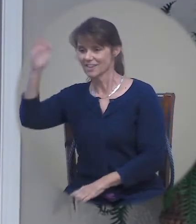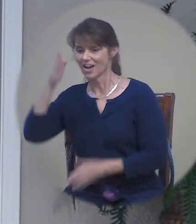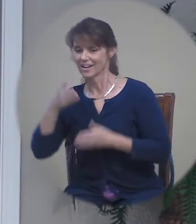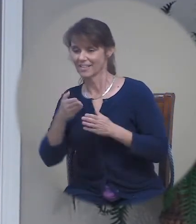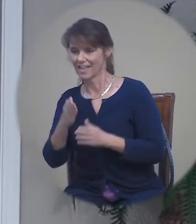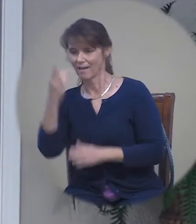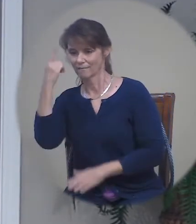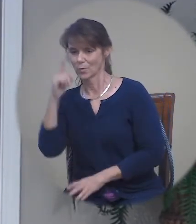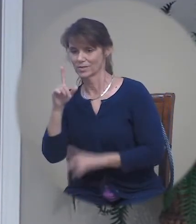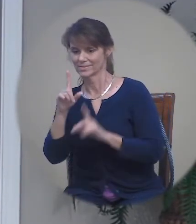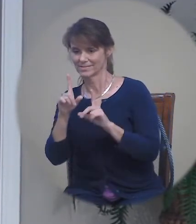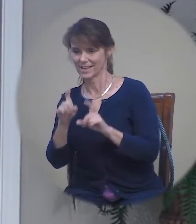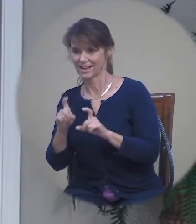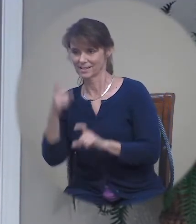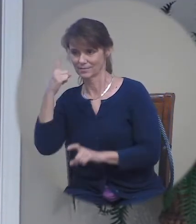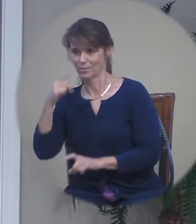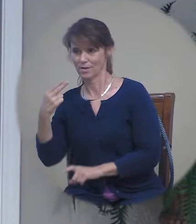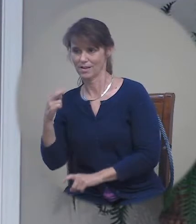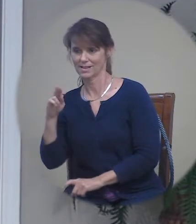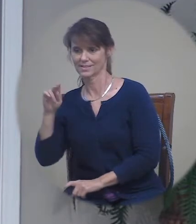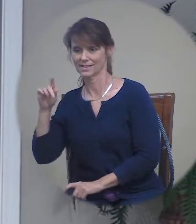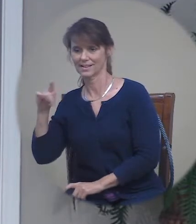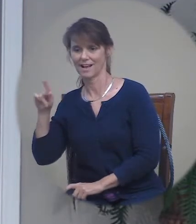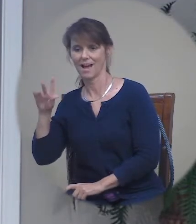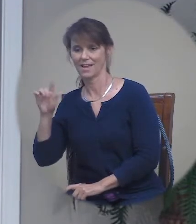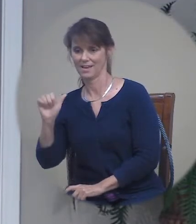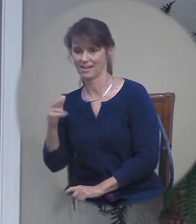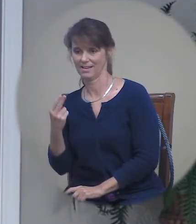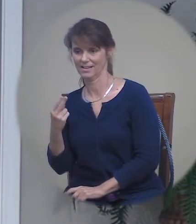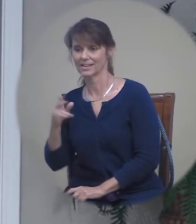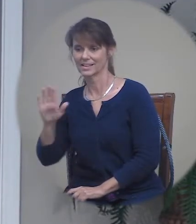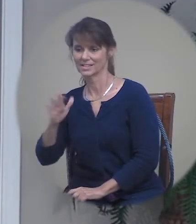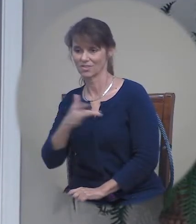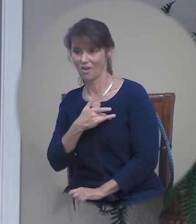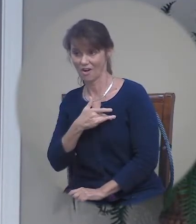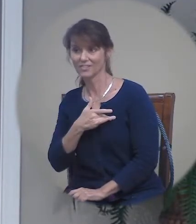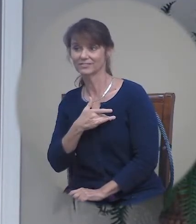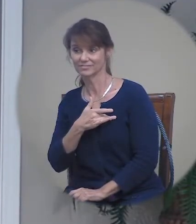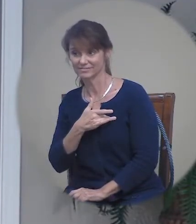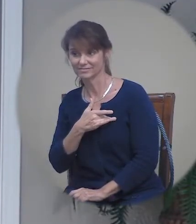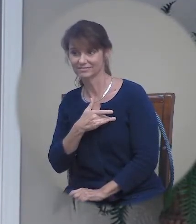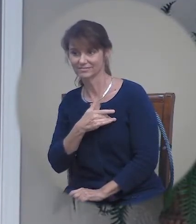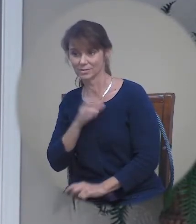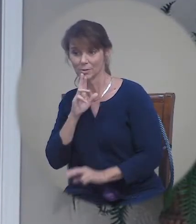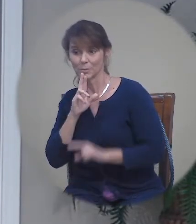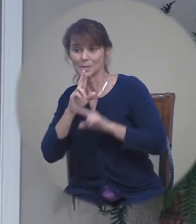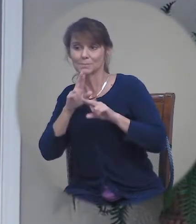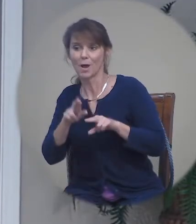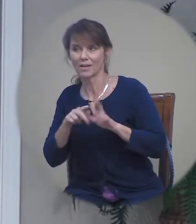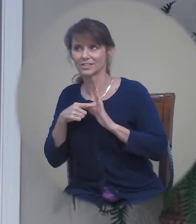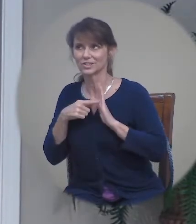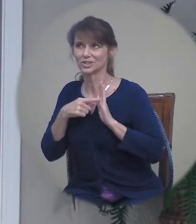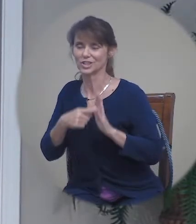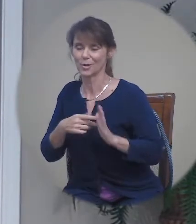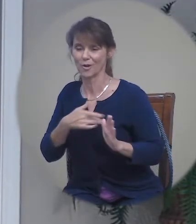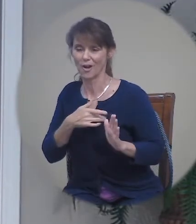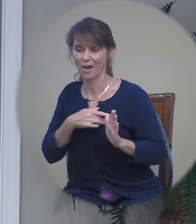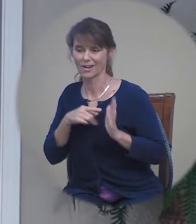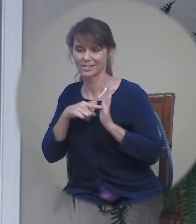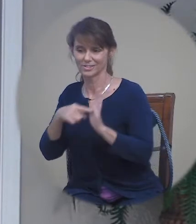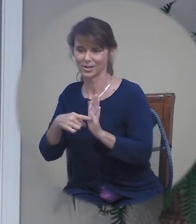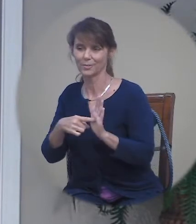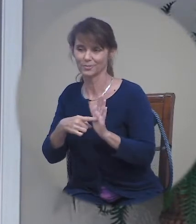Hezekiah's heart. Well, his response revealed what was in his heart at this moment. Back up to verse